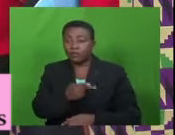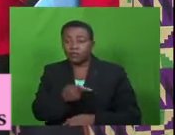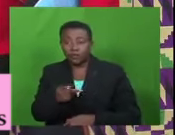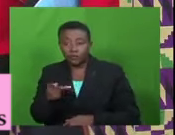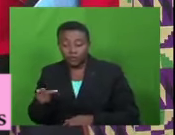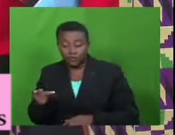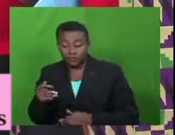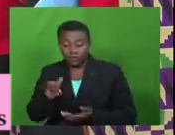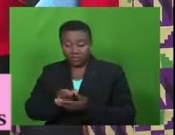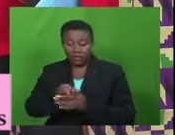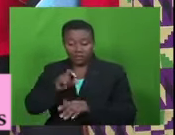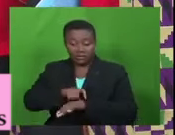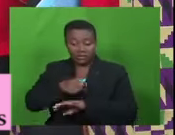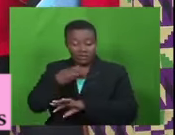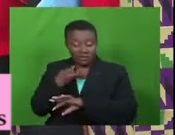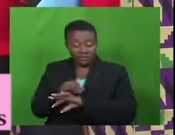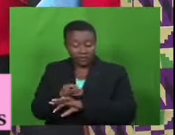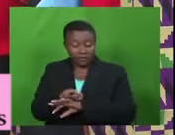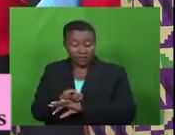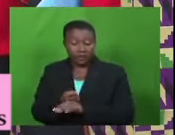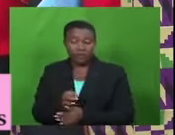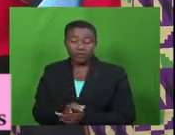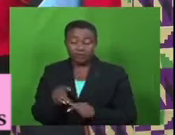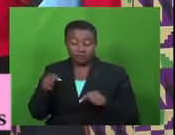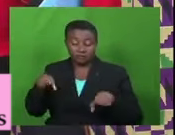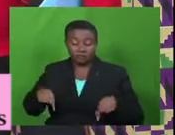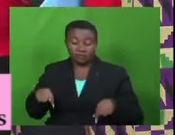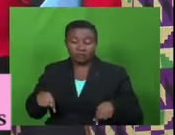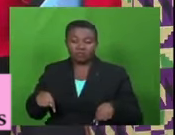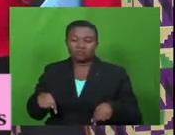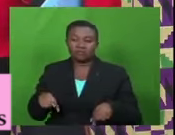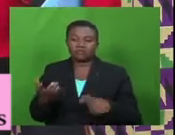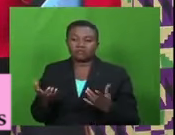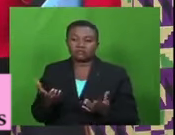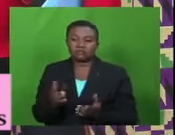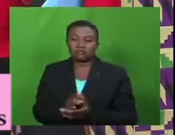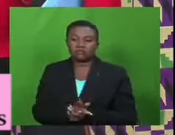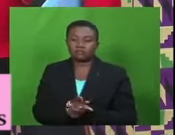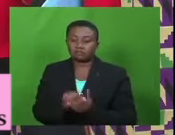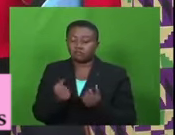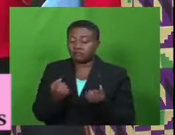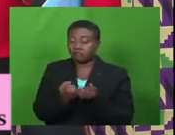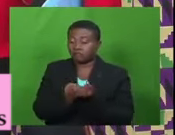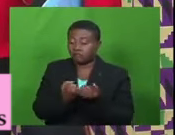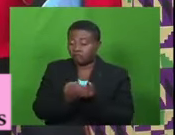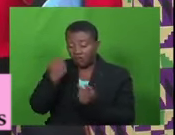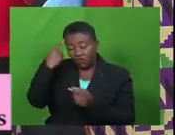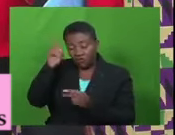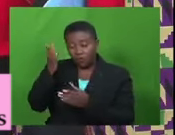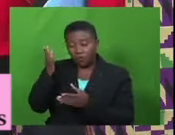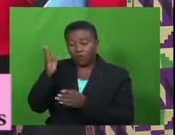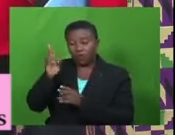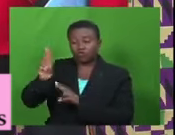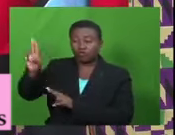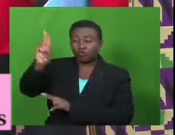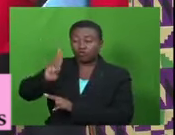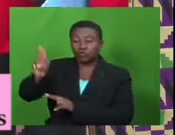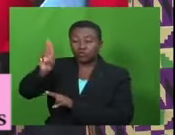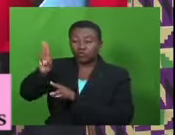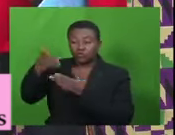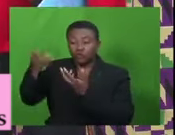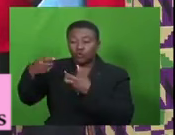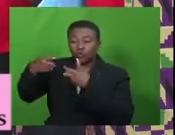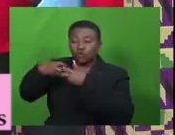a time of difficulty. Today, the government's support for utility bills is being projected